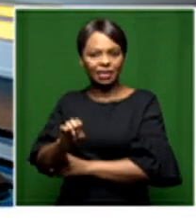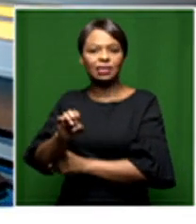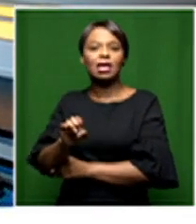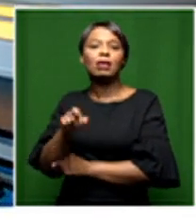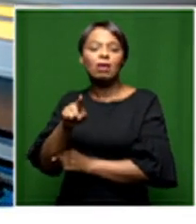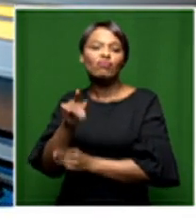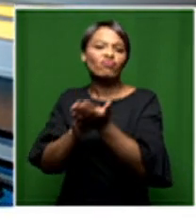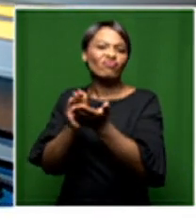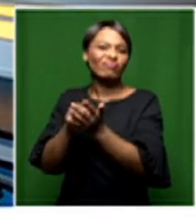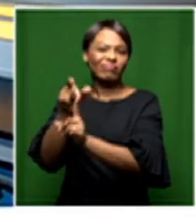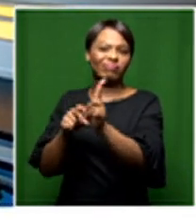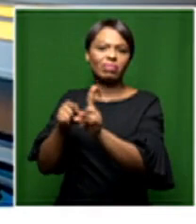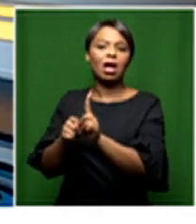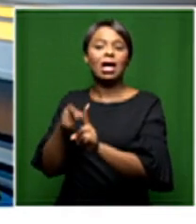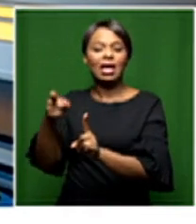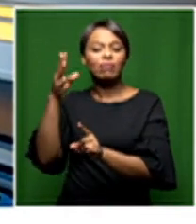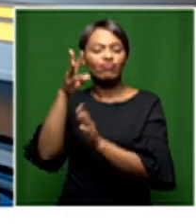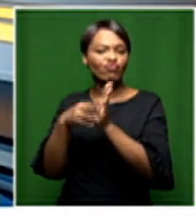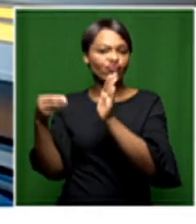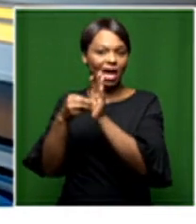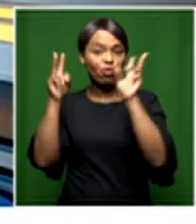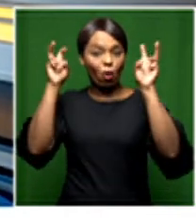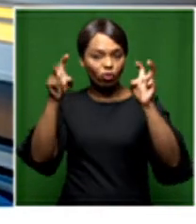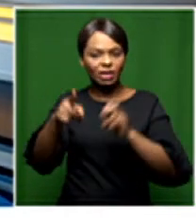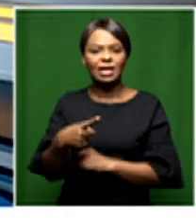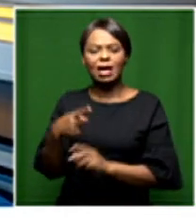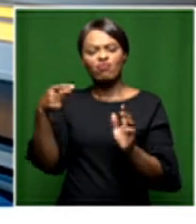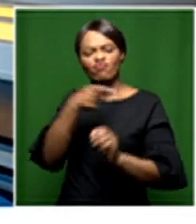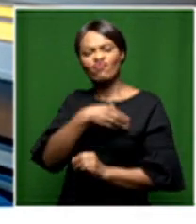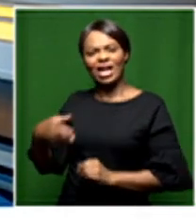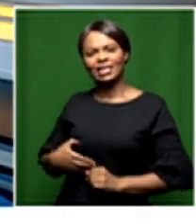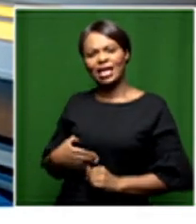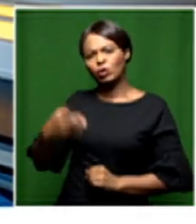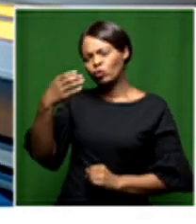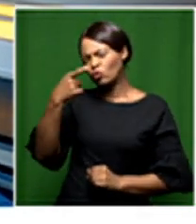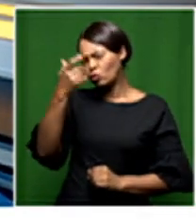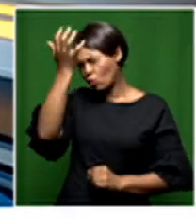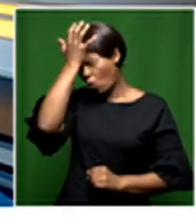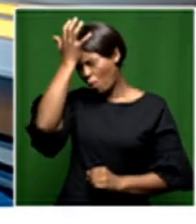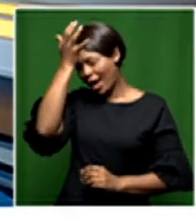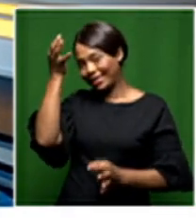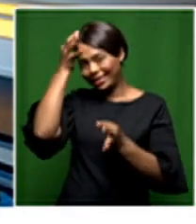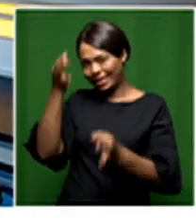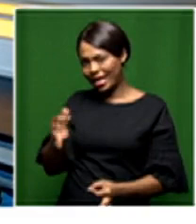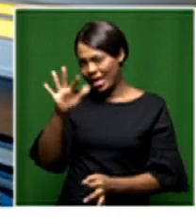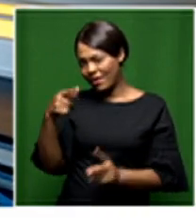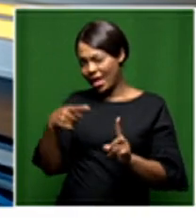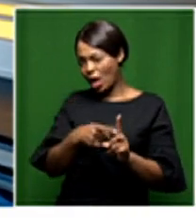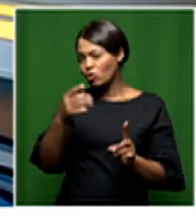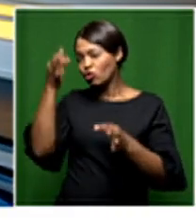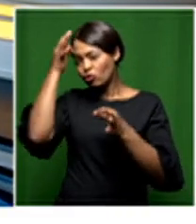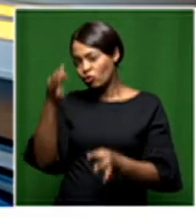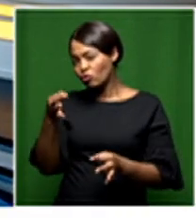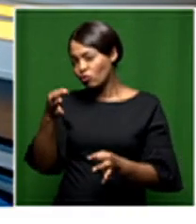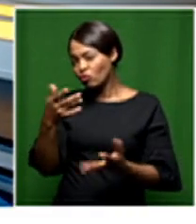the party, he's on record saying, and I quote, "President Zuma's decision, if he chooses not to go to the commission, I